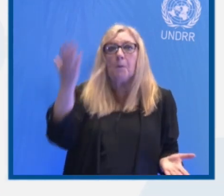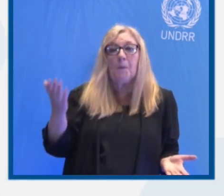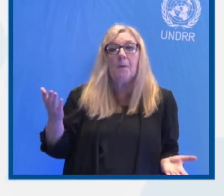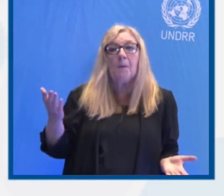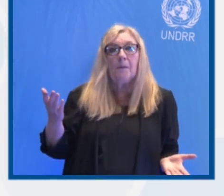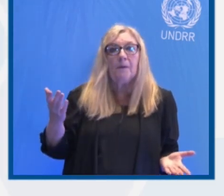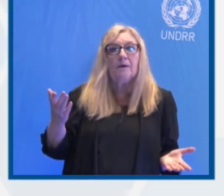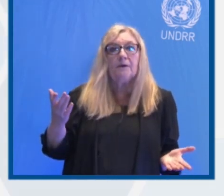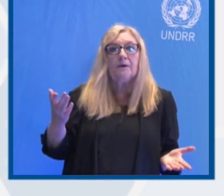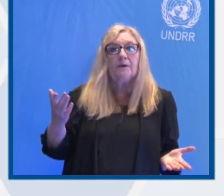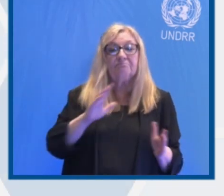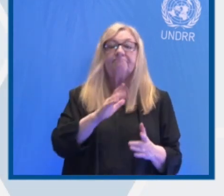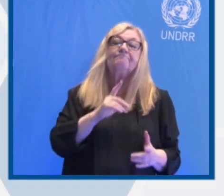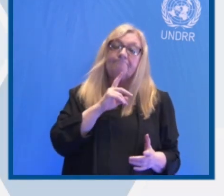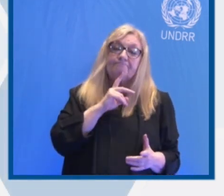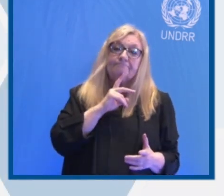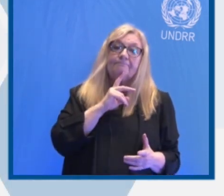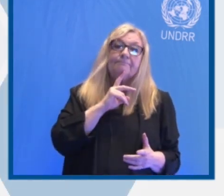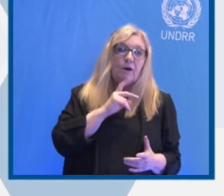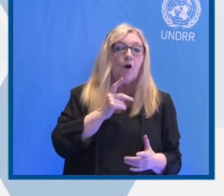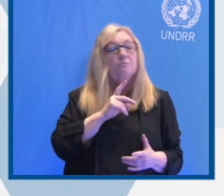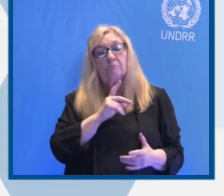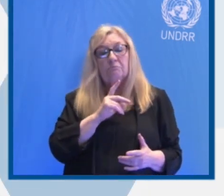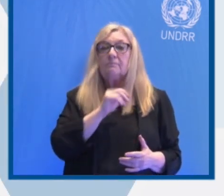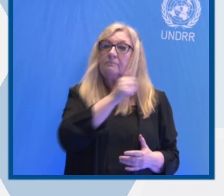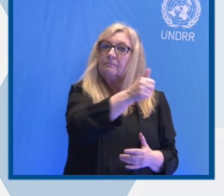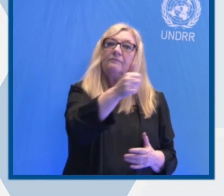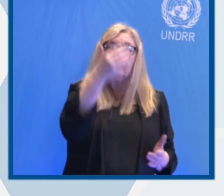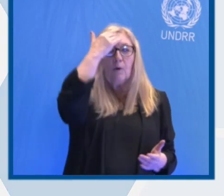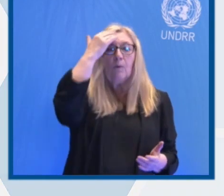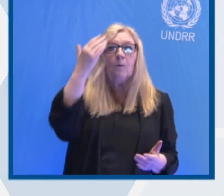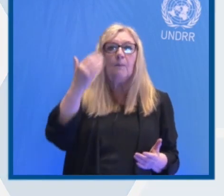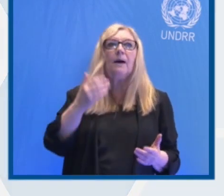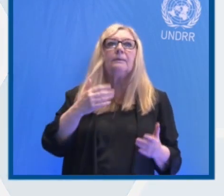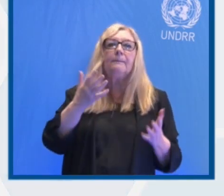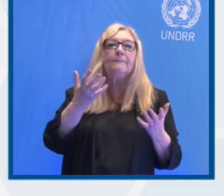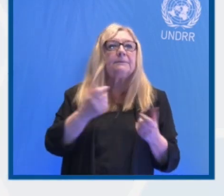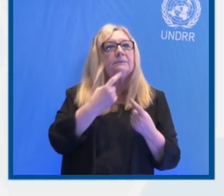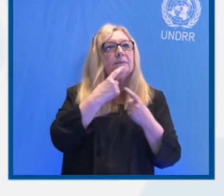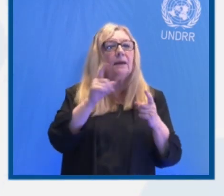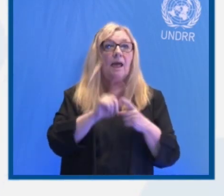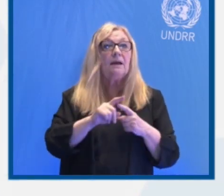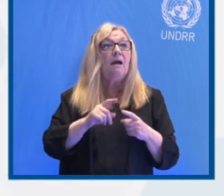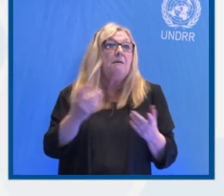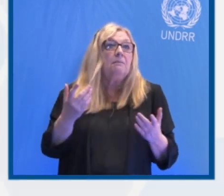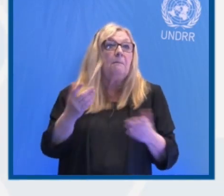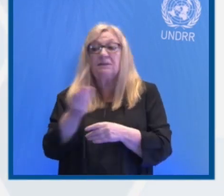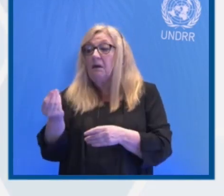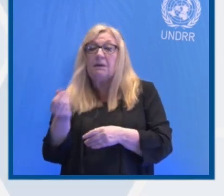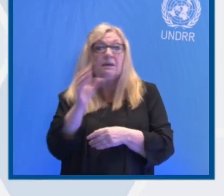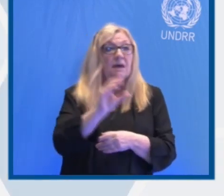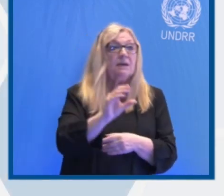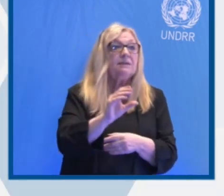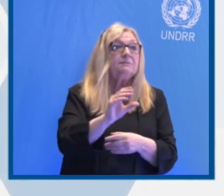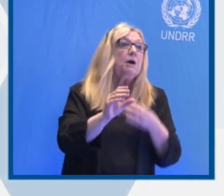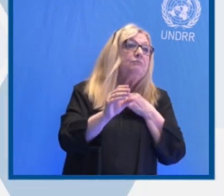to make the investments look like market levels of risk. I don't think we don't